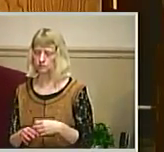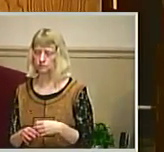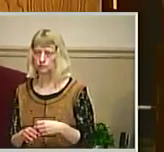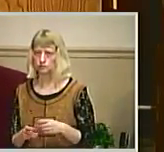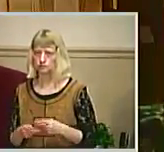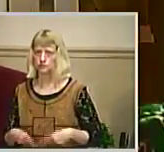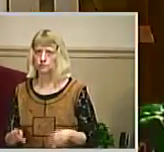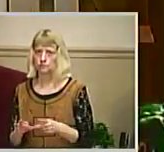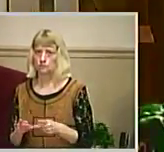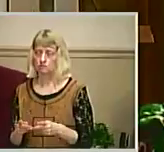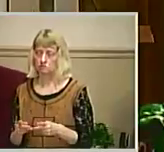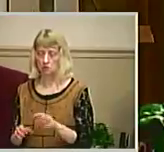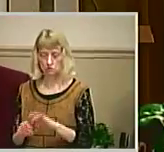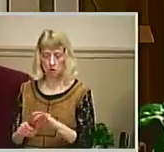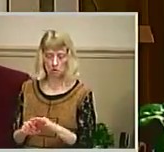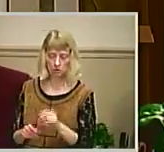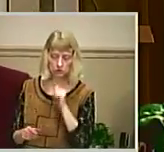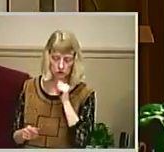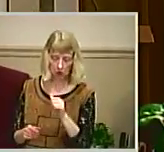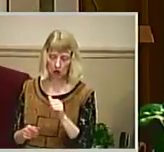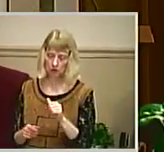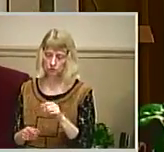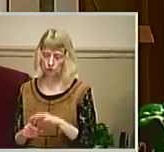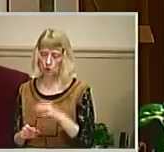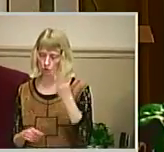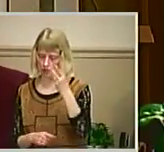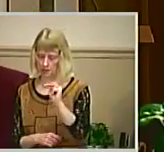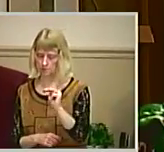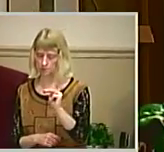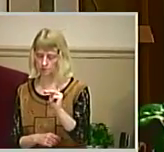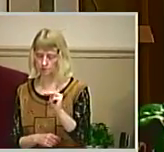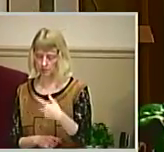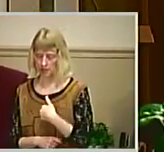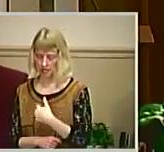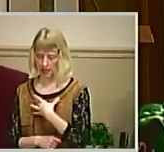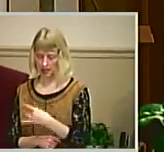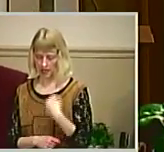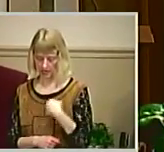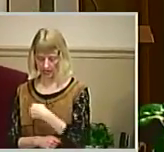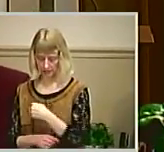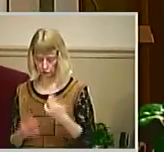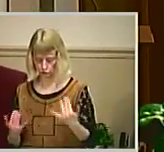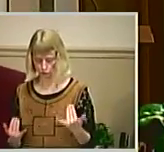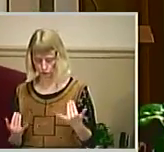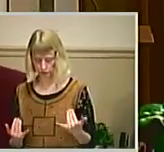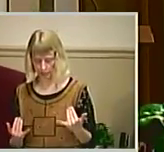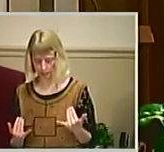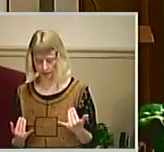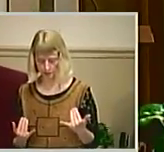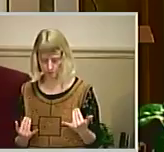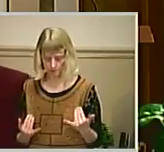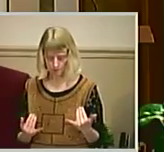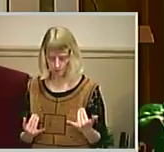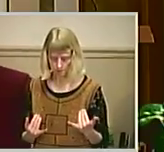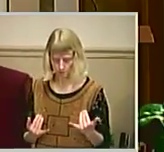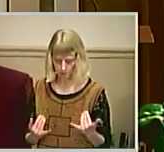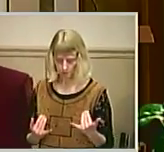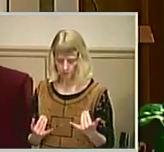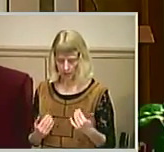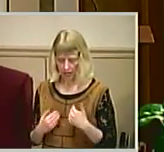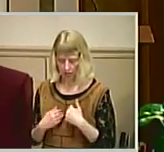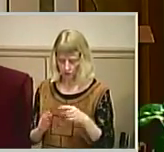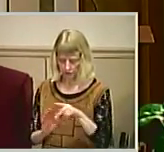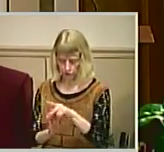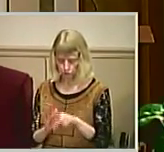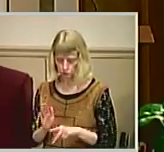whether we voted for him or not. And I'd like for us today to draw these particular